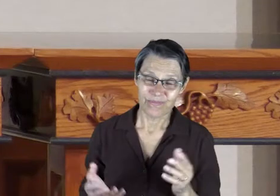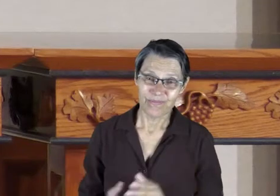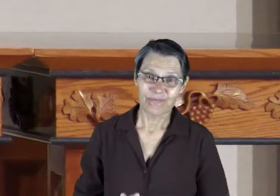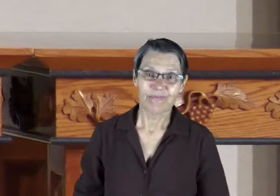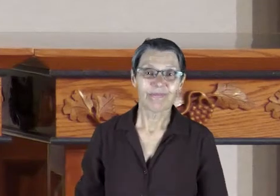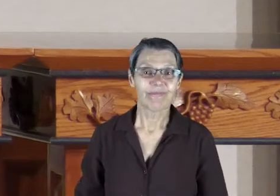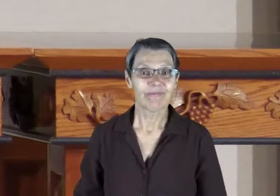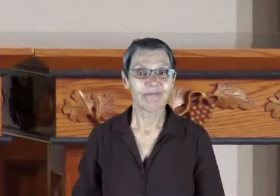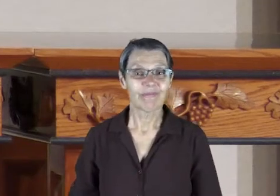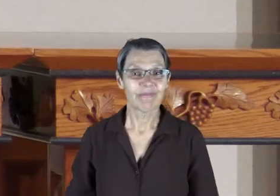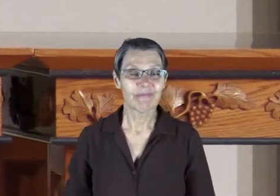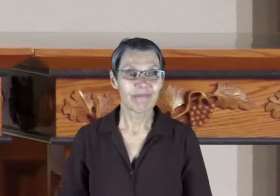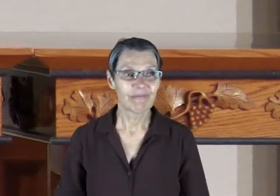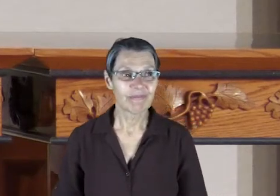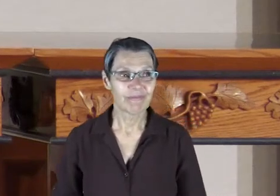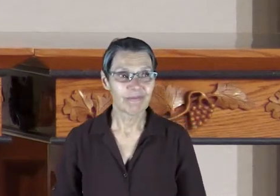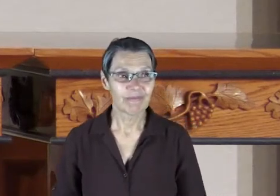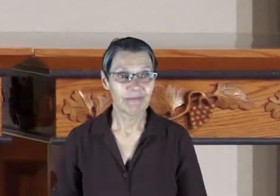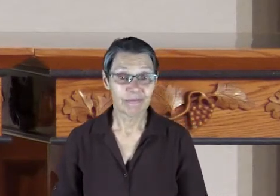But friends, that's exactly